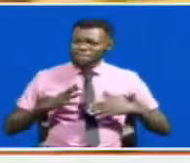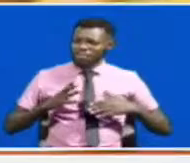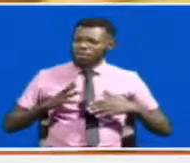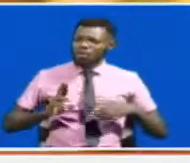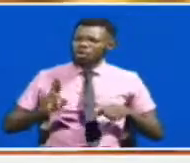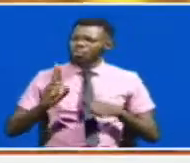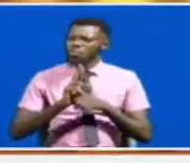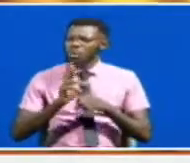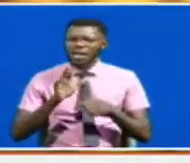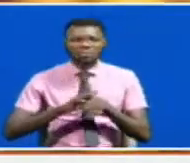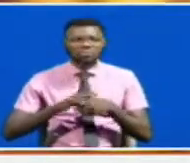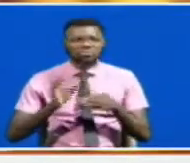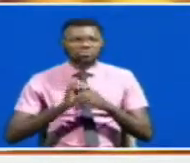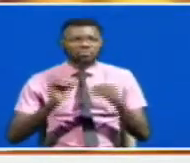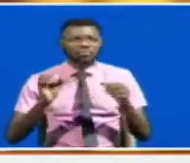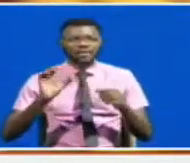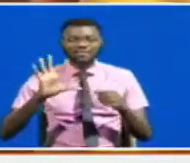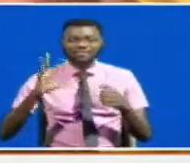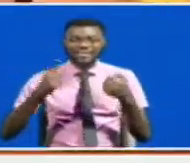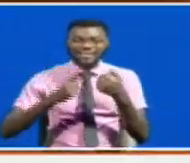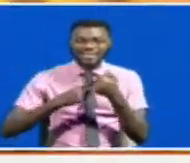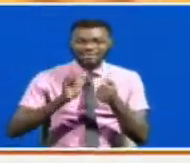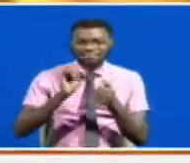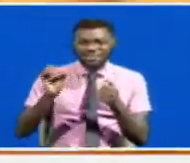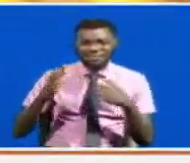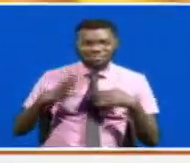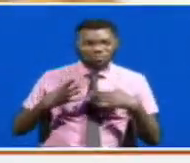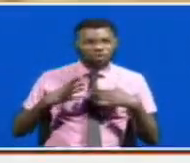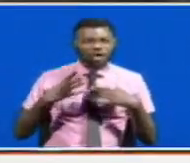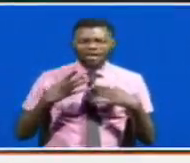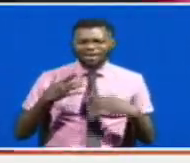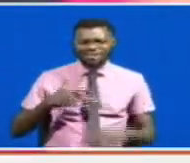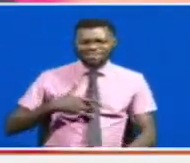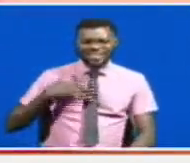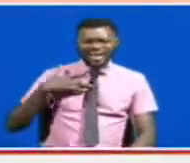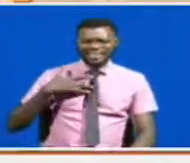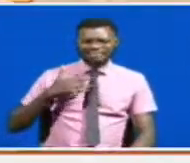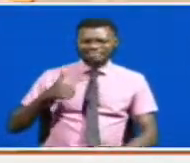with 56% of consumers having a negative mindset regarding their spending.